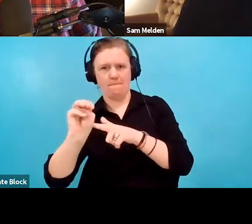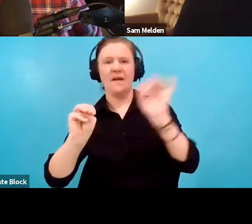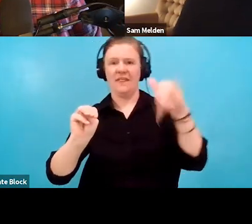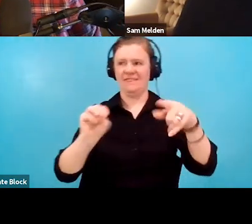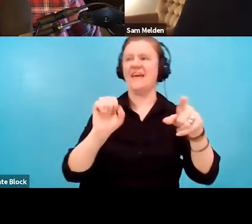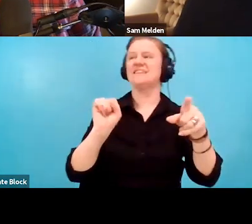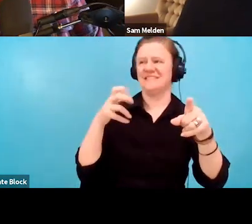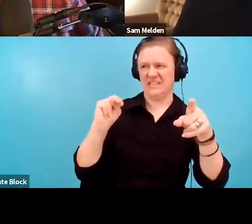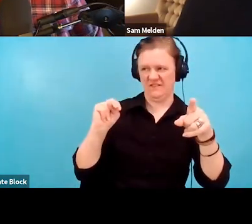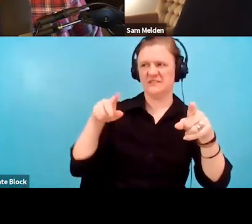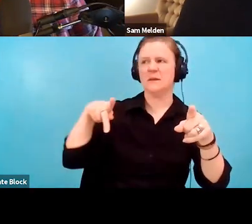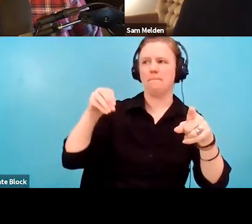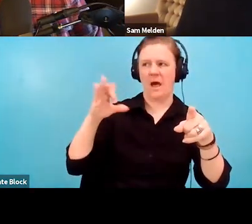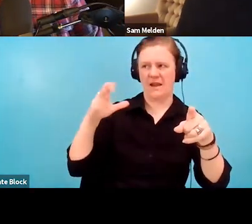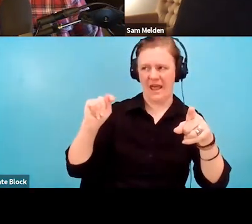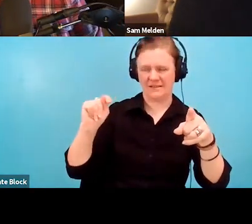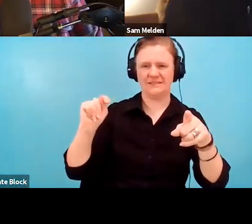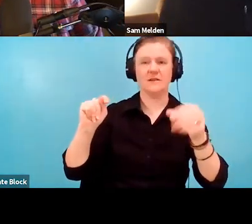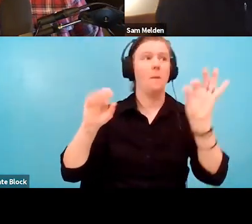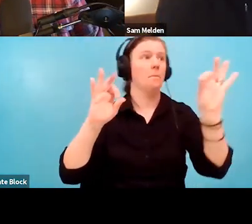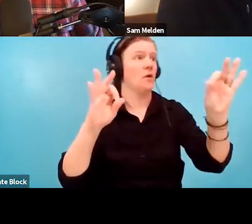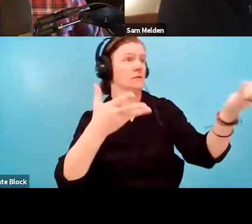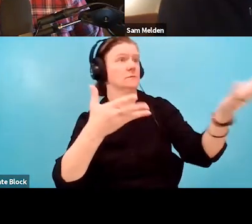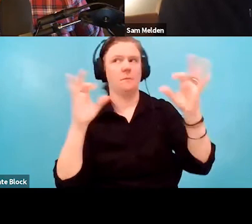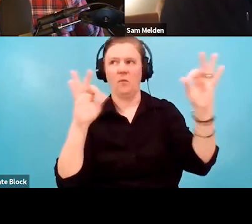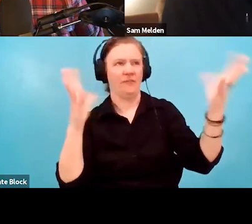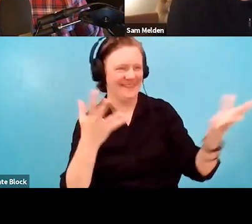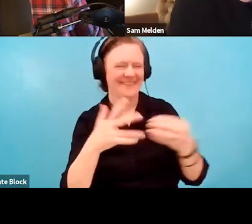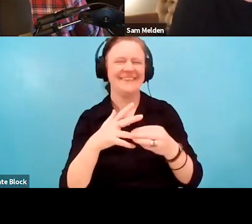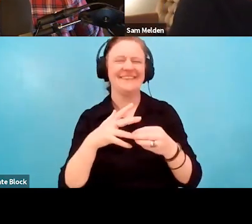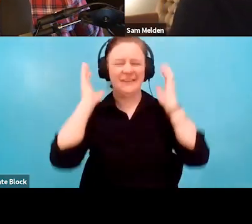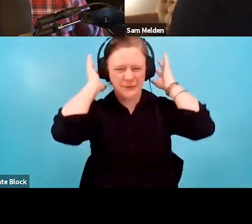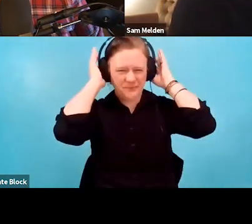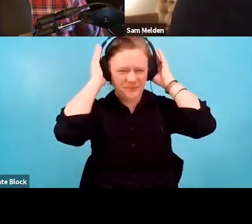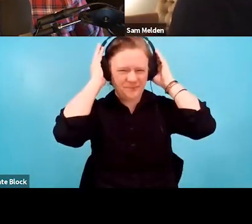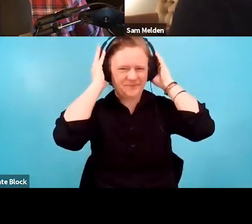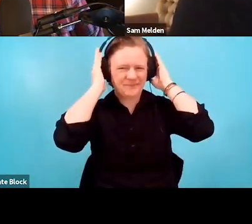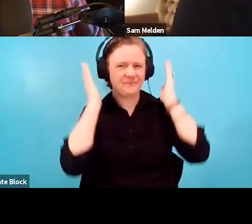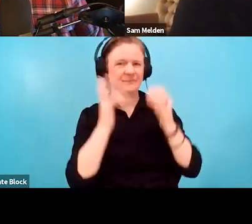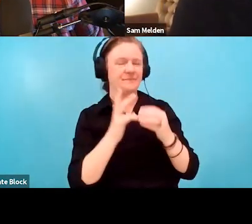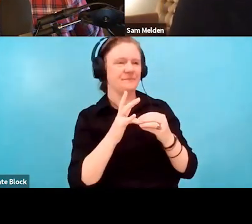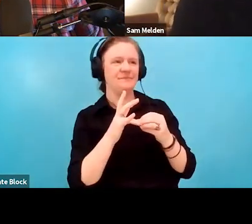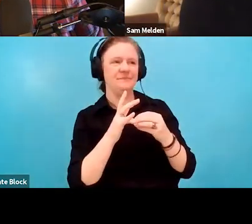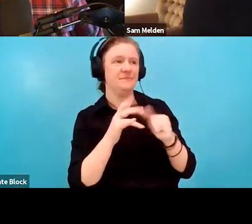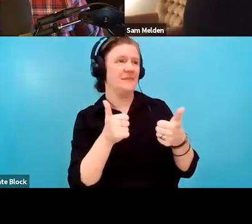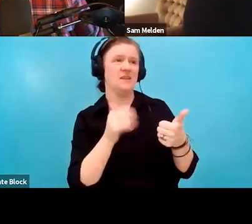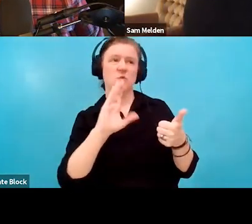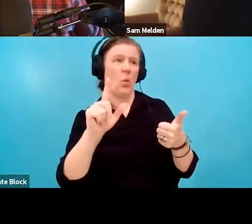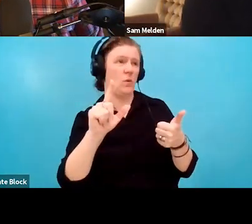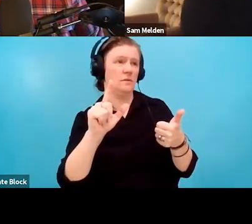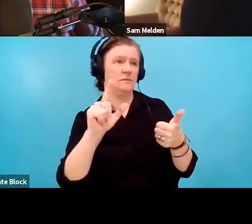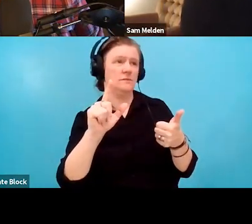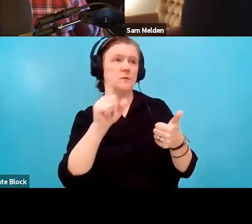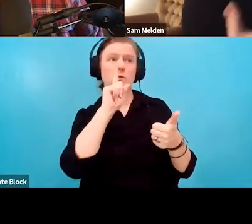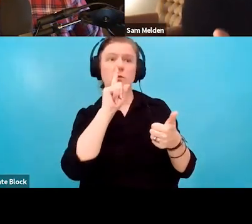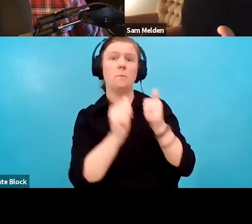Stephen's podcast, yeah. Perfect, there you go. And so there's a lot of, it's cool. I think one of the things that's exciting